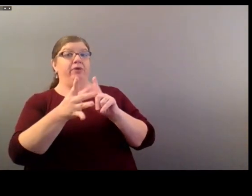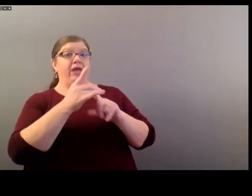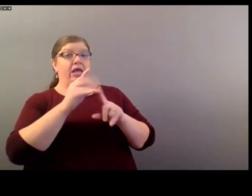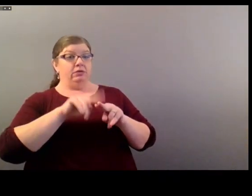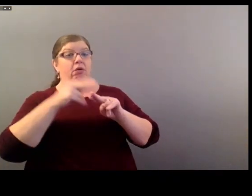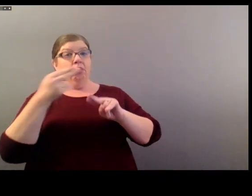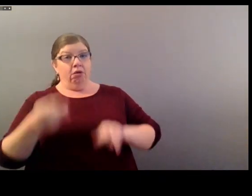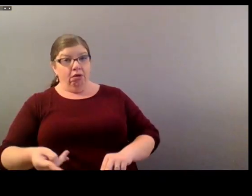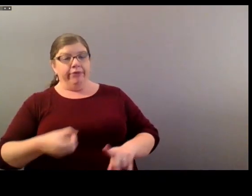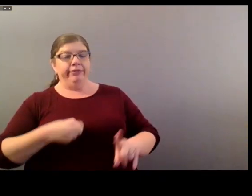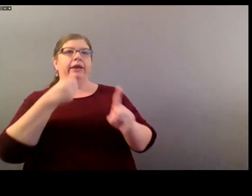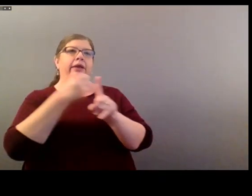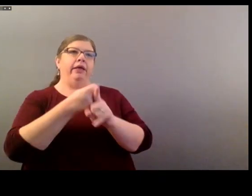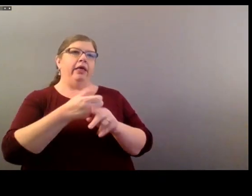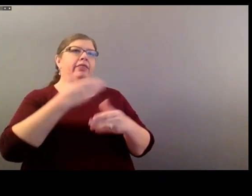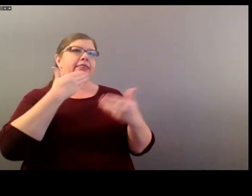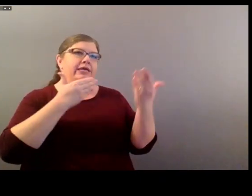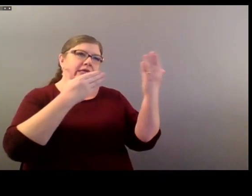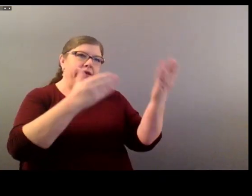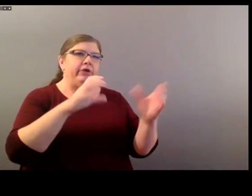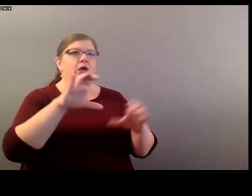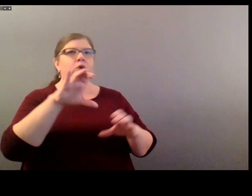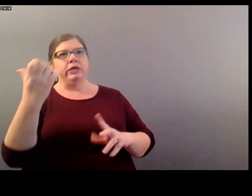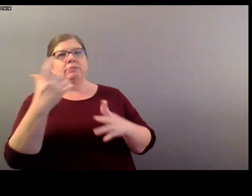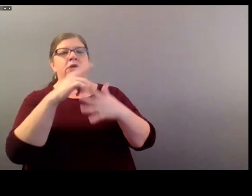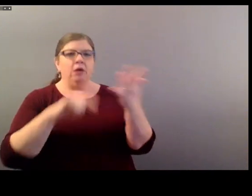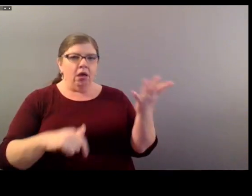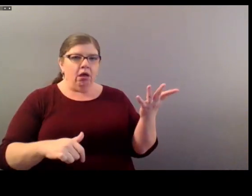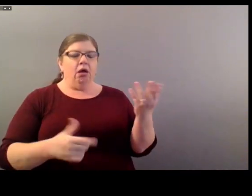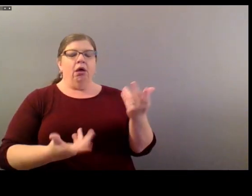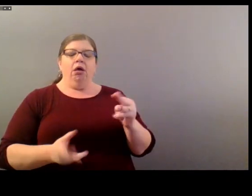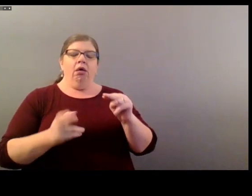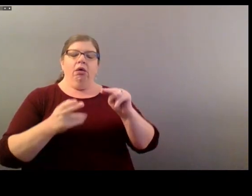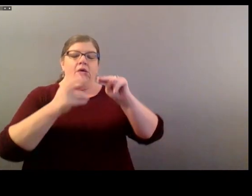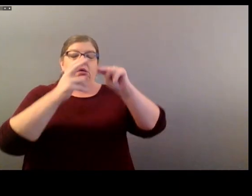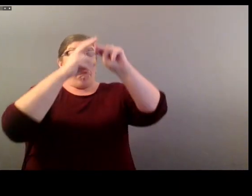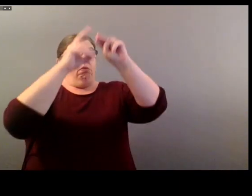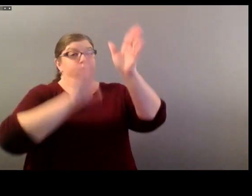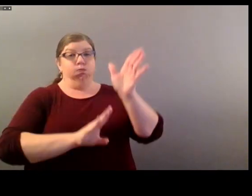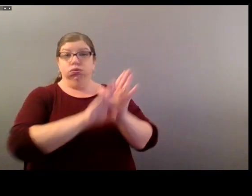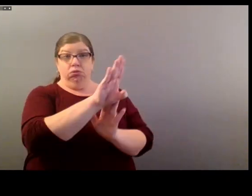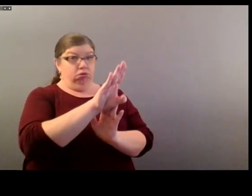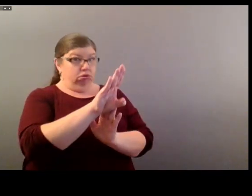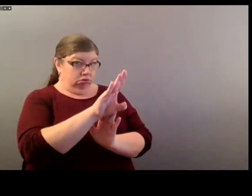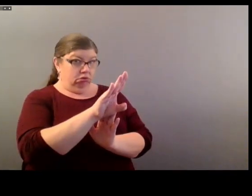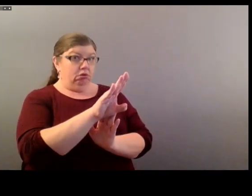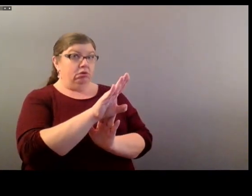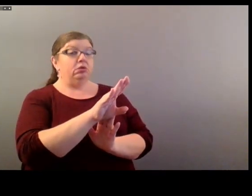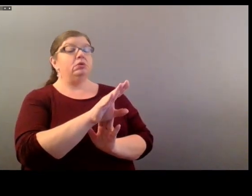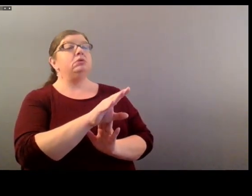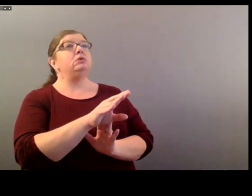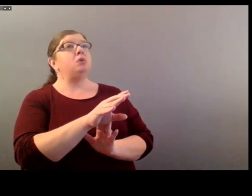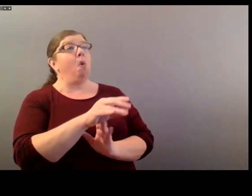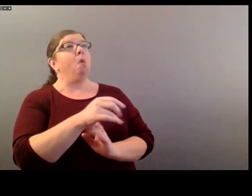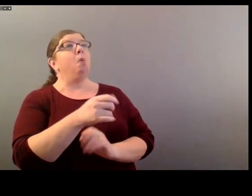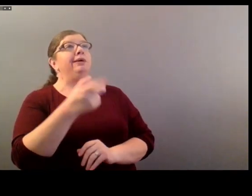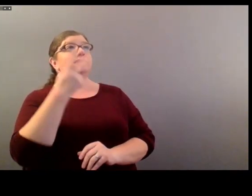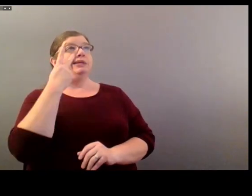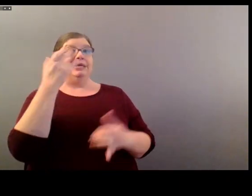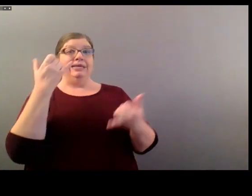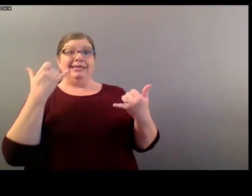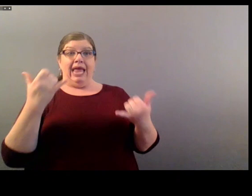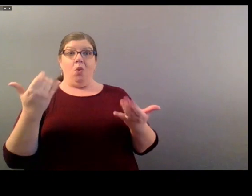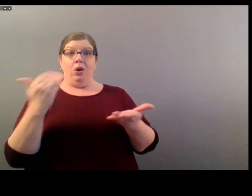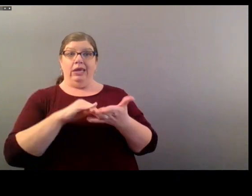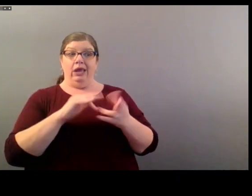Thanksgiving happened and the holidays happened, and cases began to soar. And so, seeing that we're kind of on the downward trend